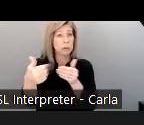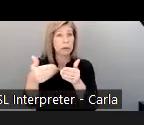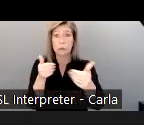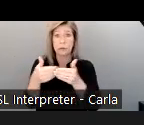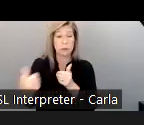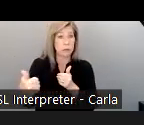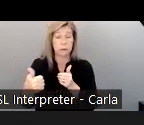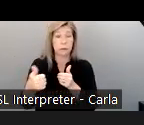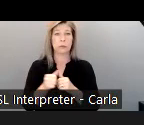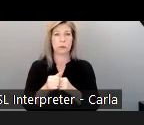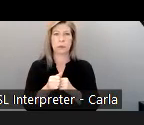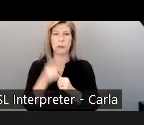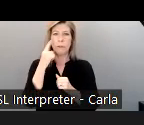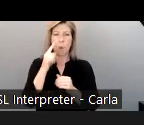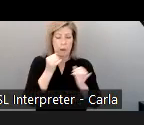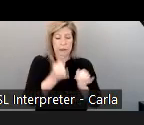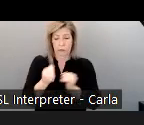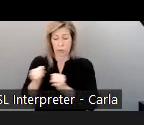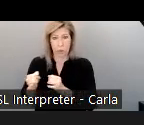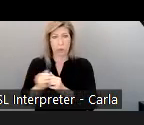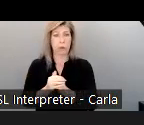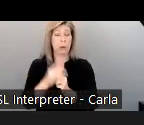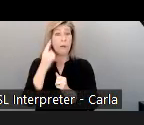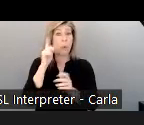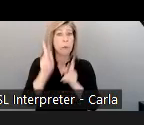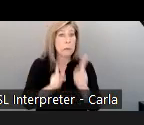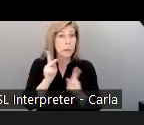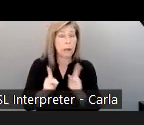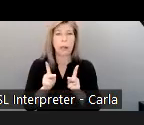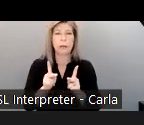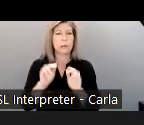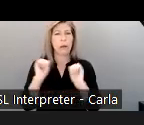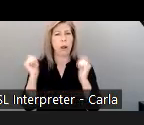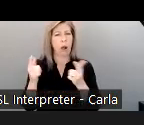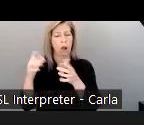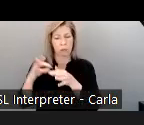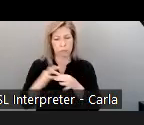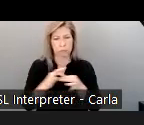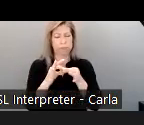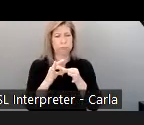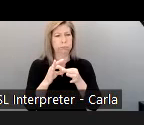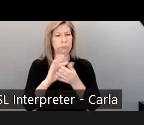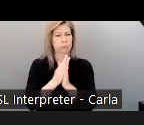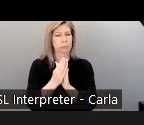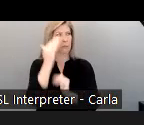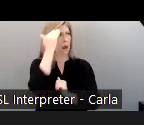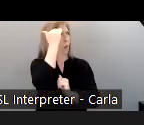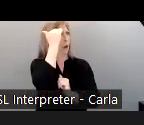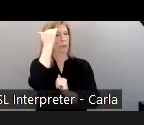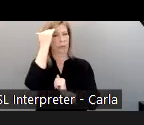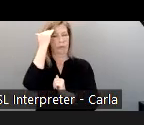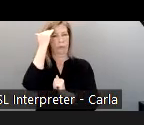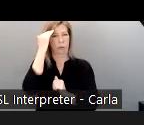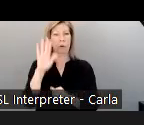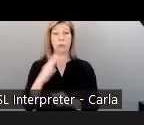individual and collective levels of the experience of being aware. I propose that we can better understand